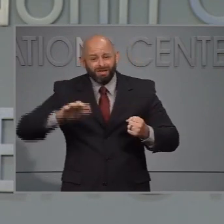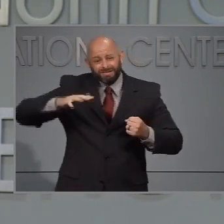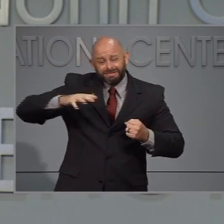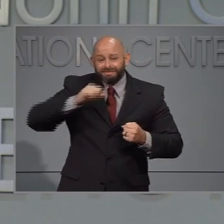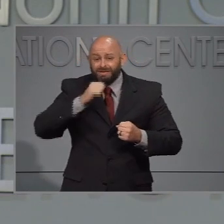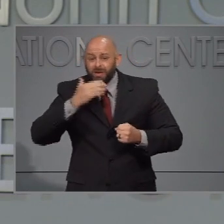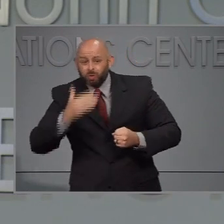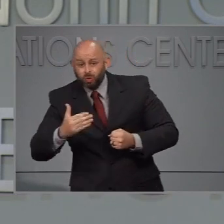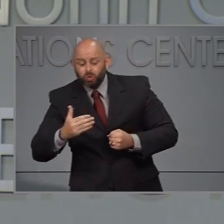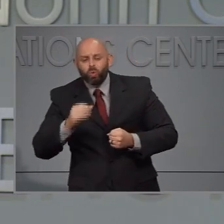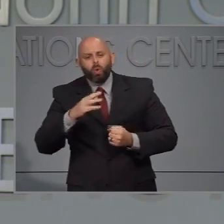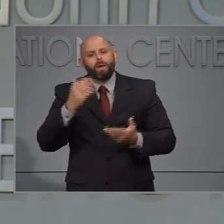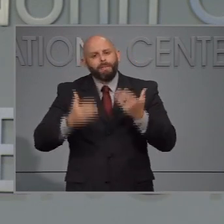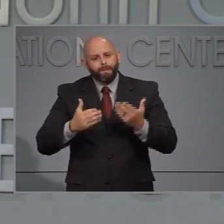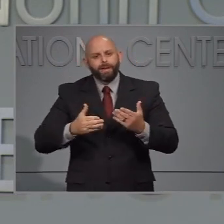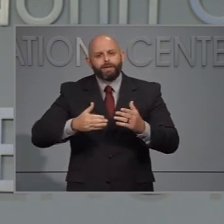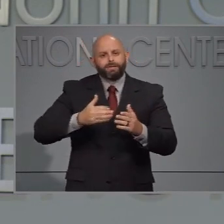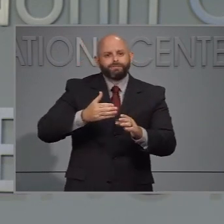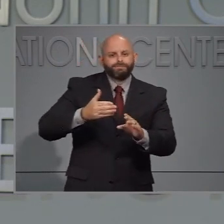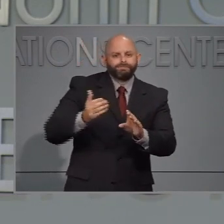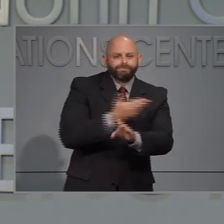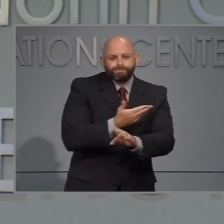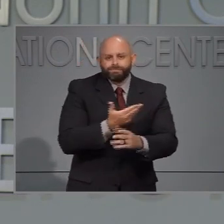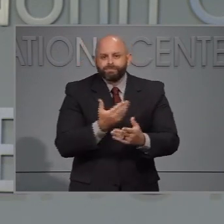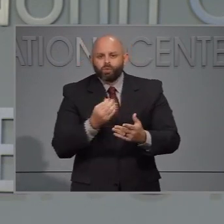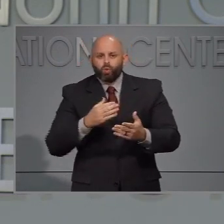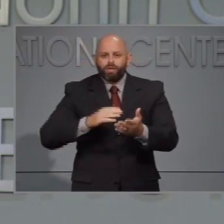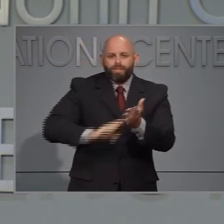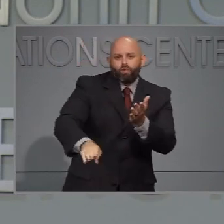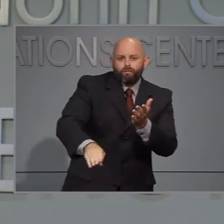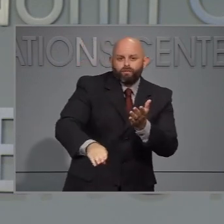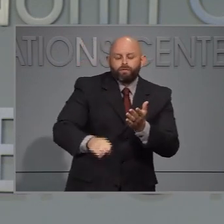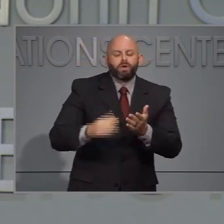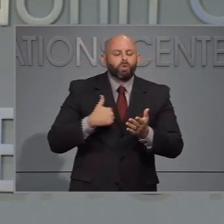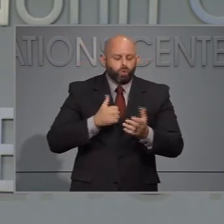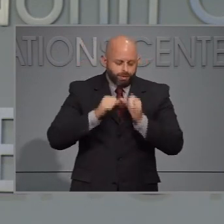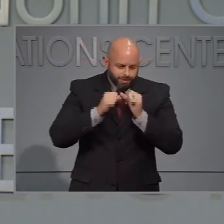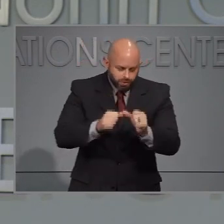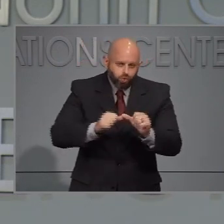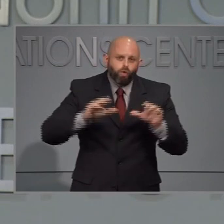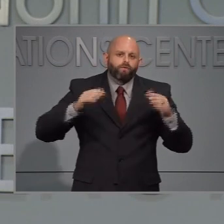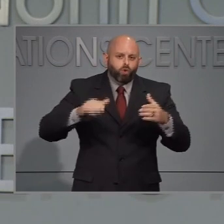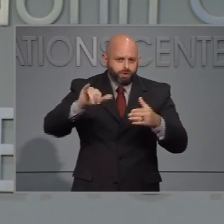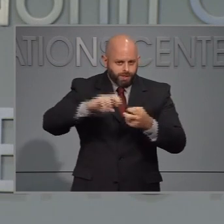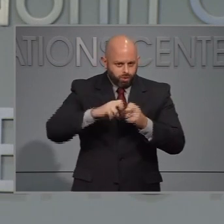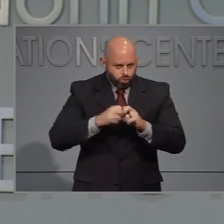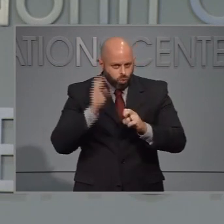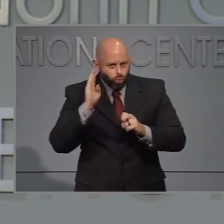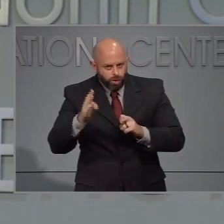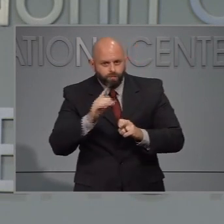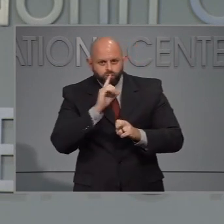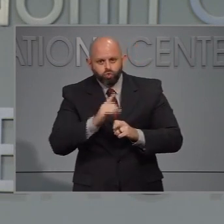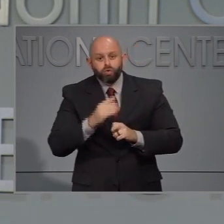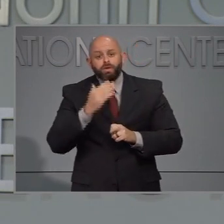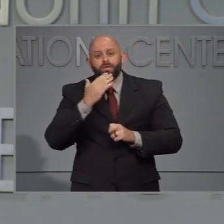cut. But we're going to continue to work on that issue for sure. Next question, please.